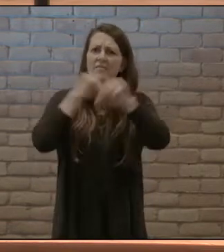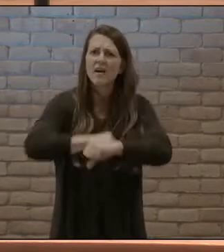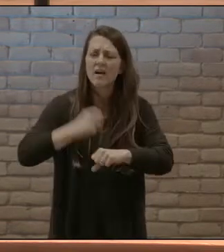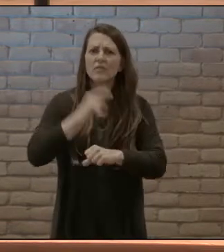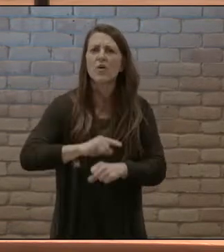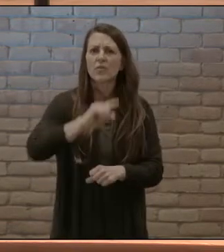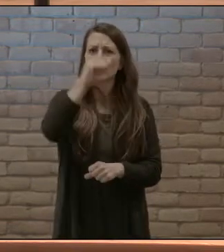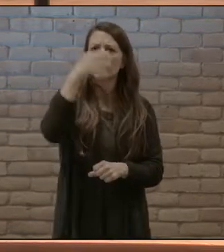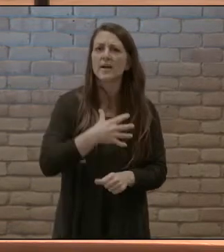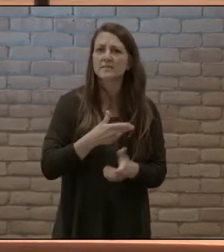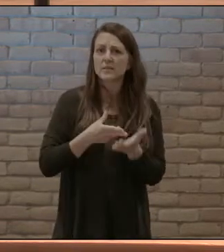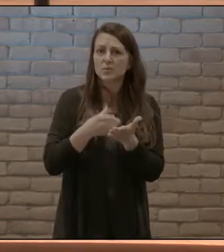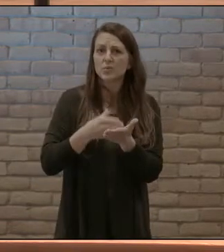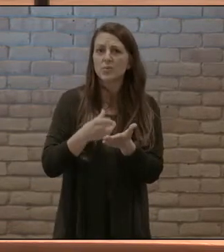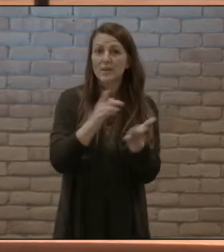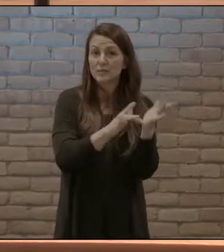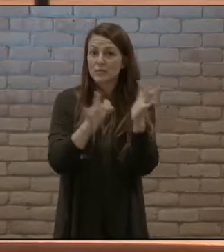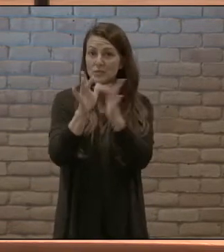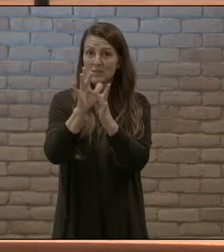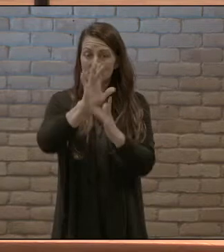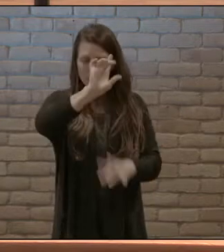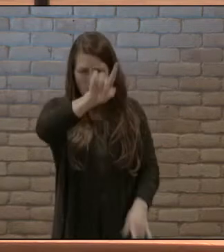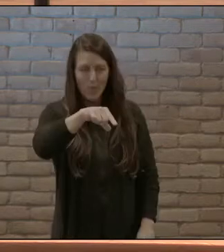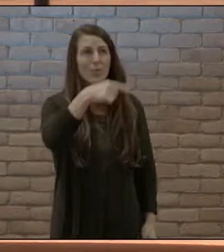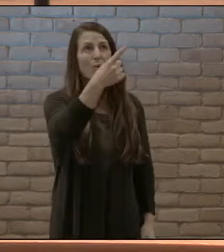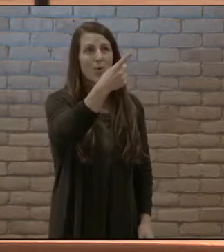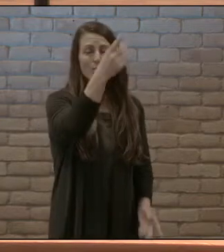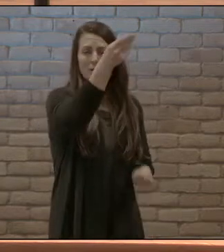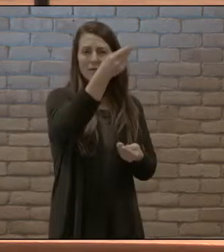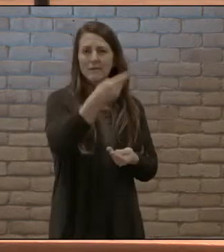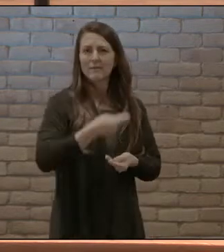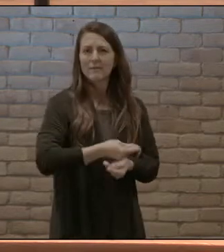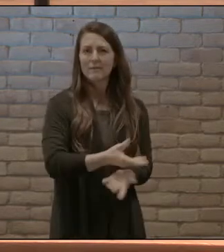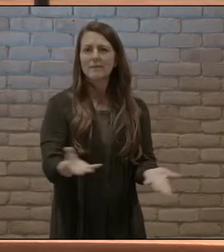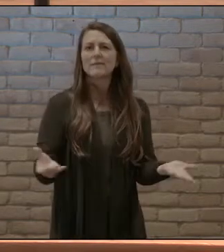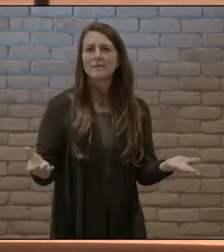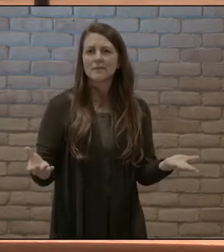that Jesus Christ alone can bring into our lives.